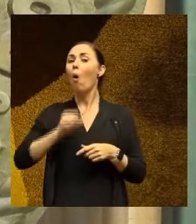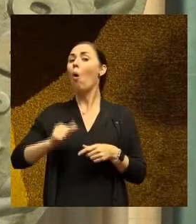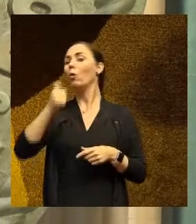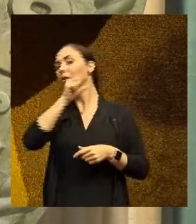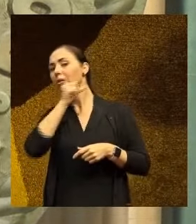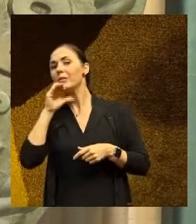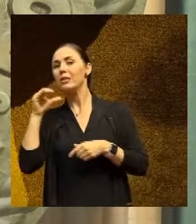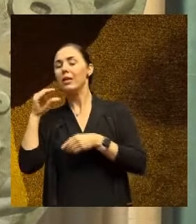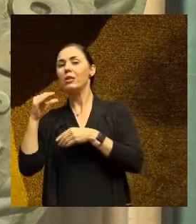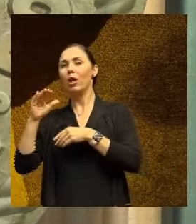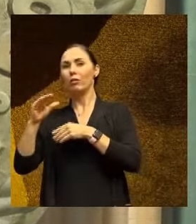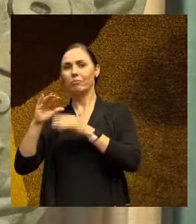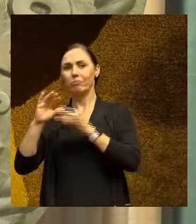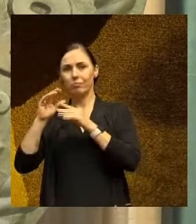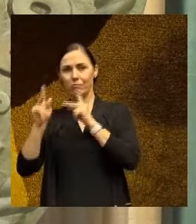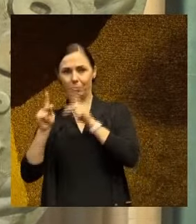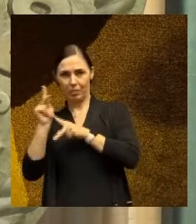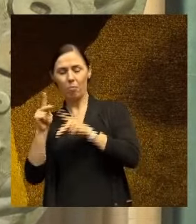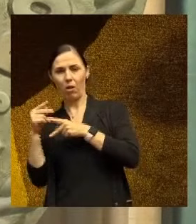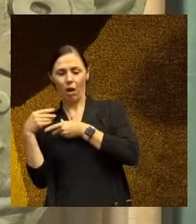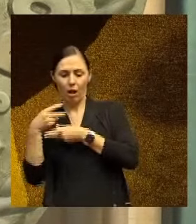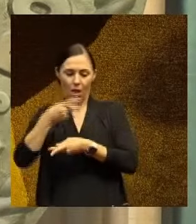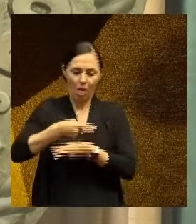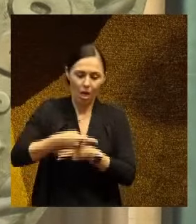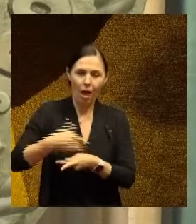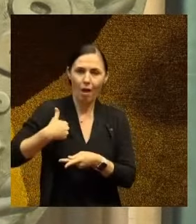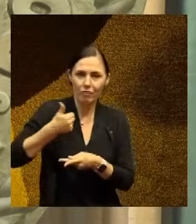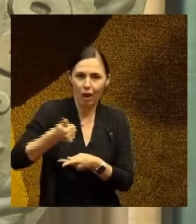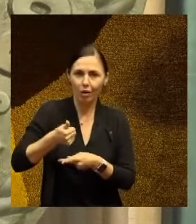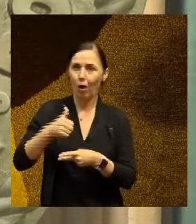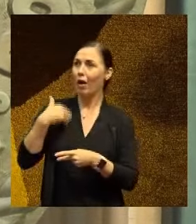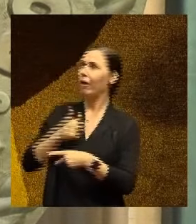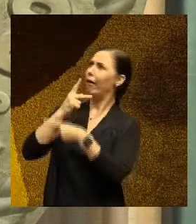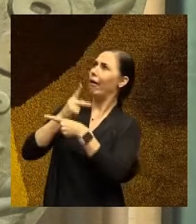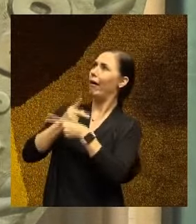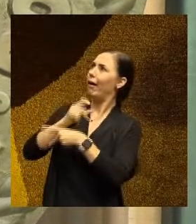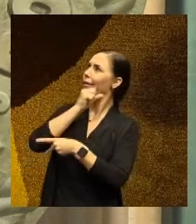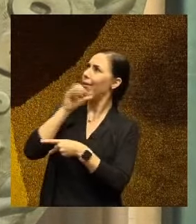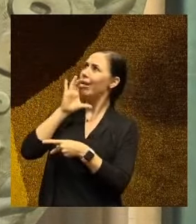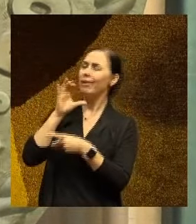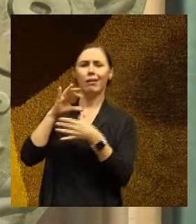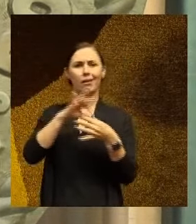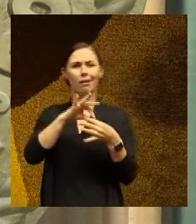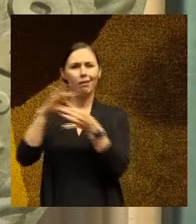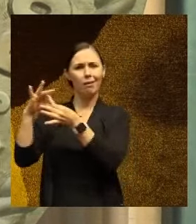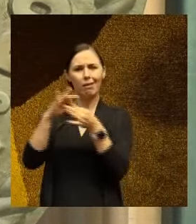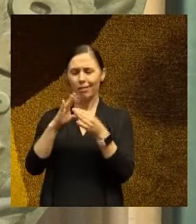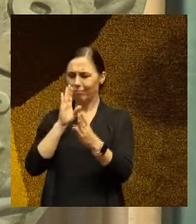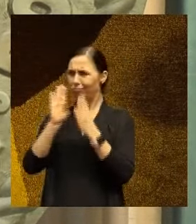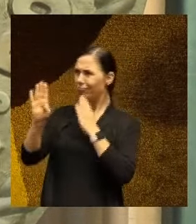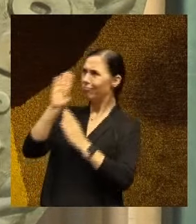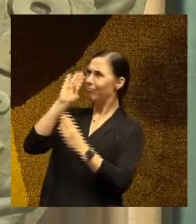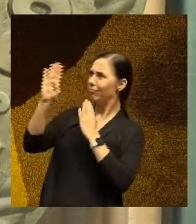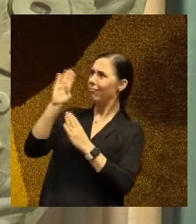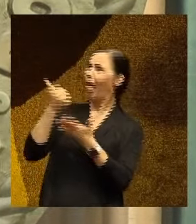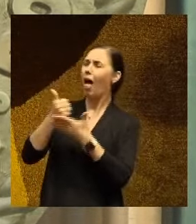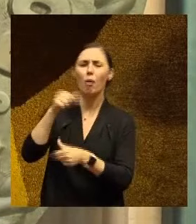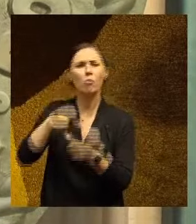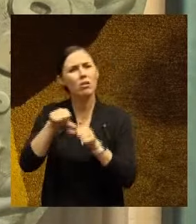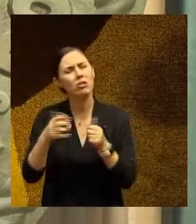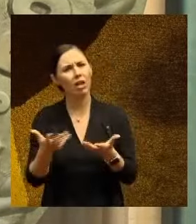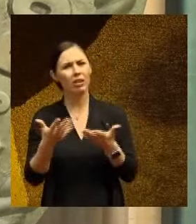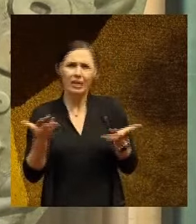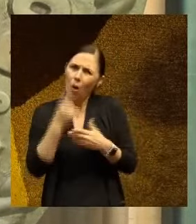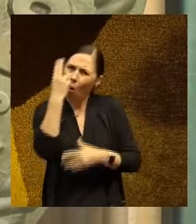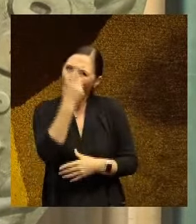reaching up for guidance from their kupuna, something we've always done here in the islands. I see a Hawaii